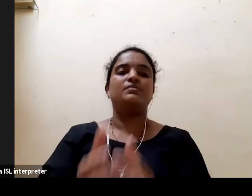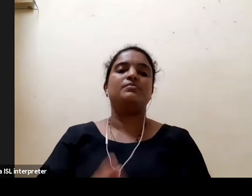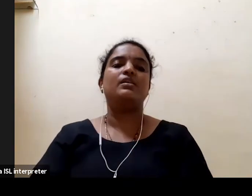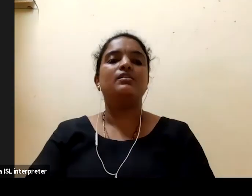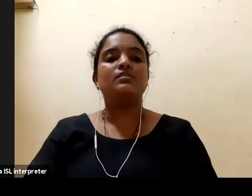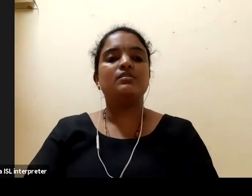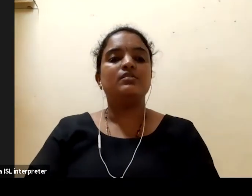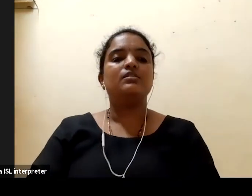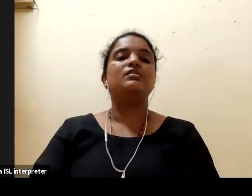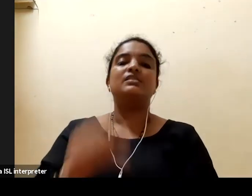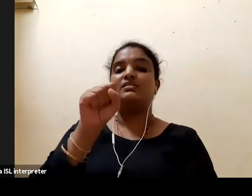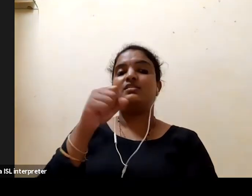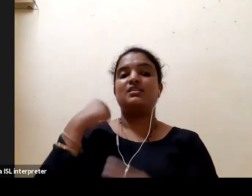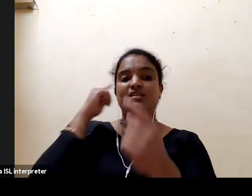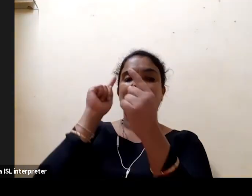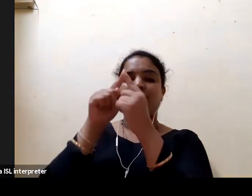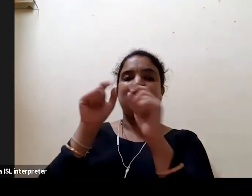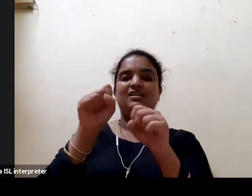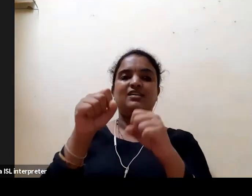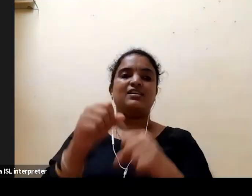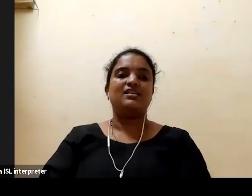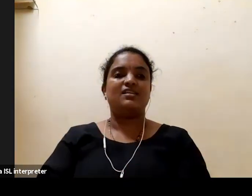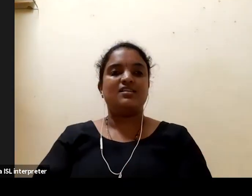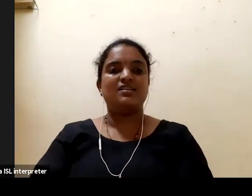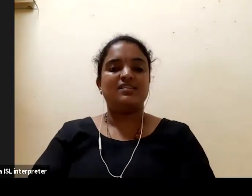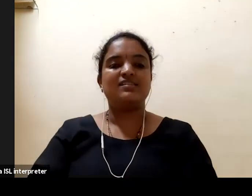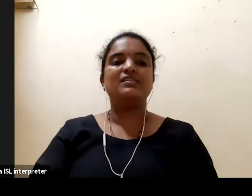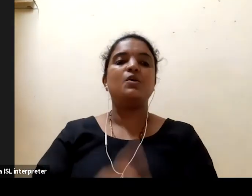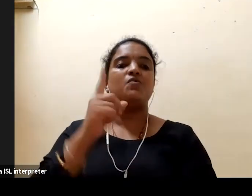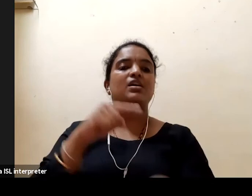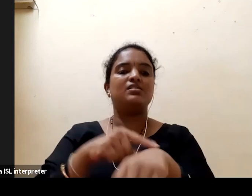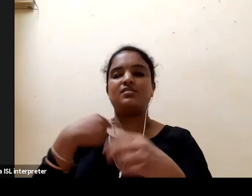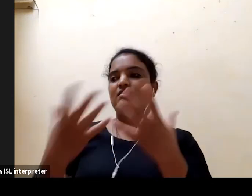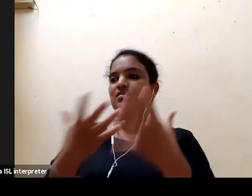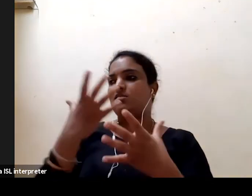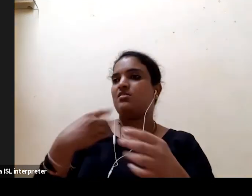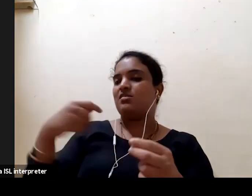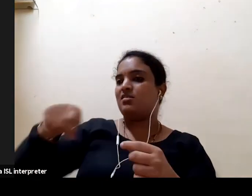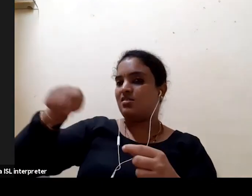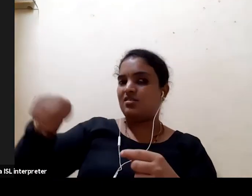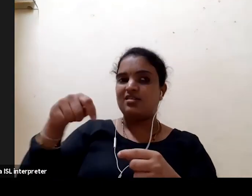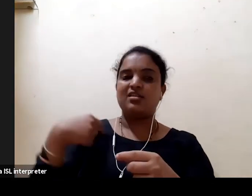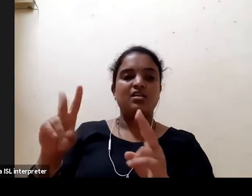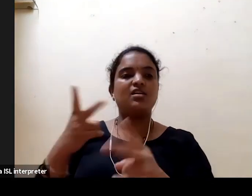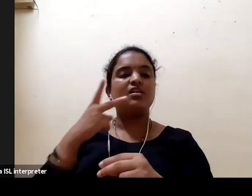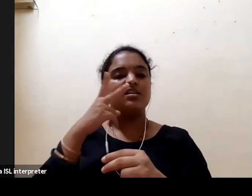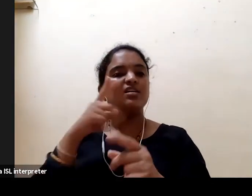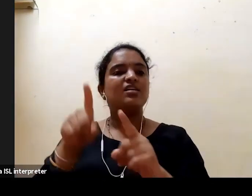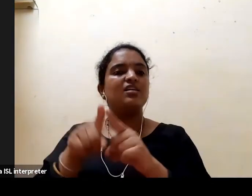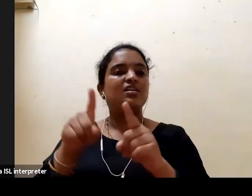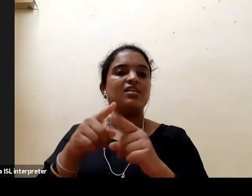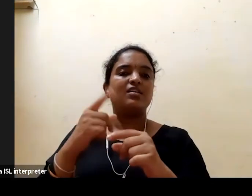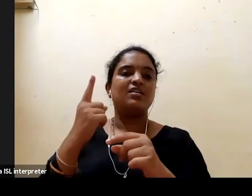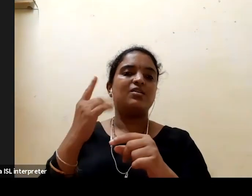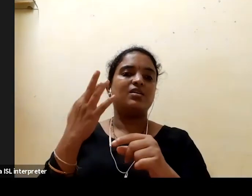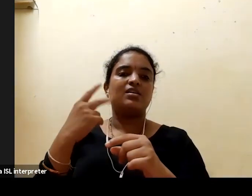very true. I do recall this being a thing the very first time I tried to caramelize onions, because it was supposed to take just a minute or